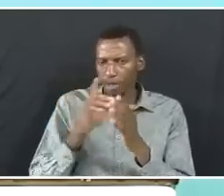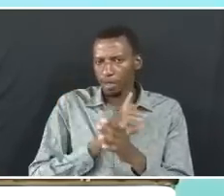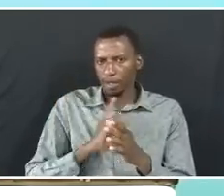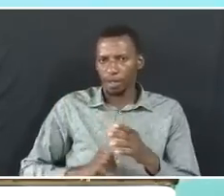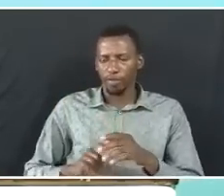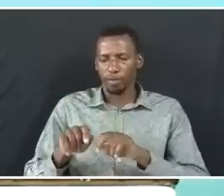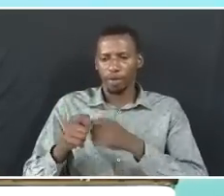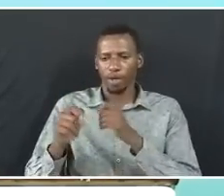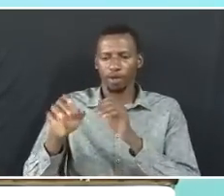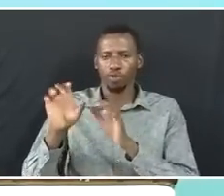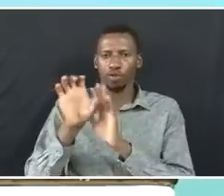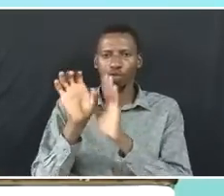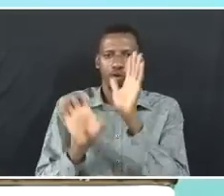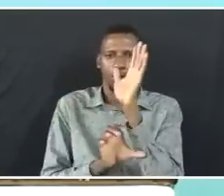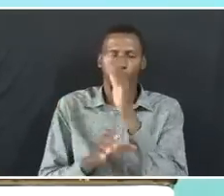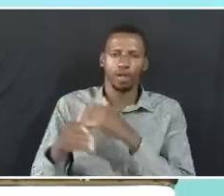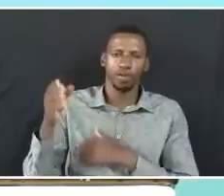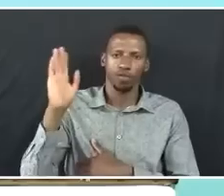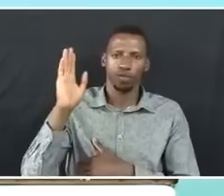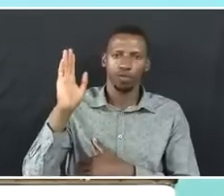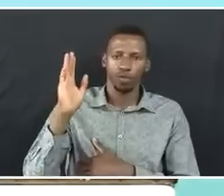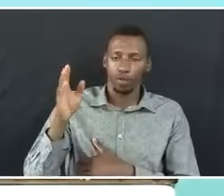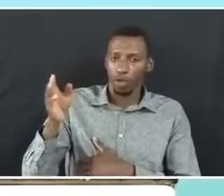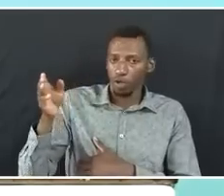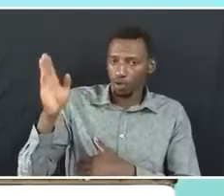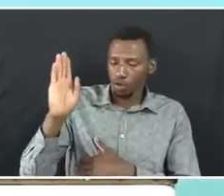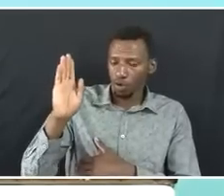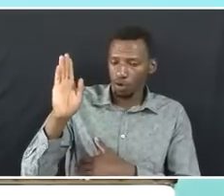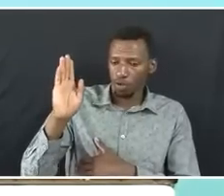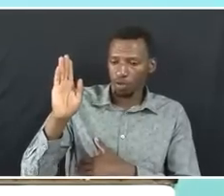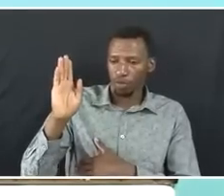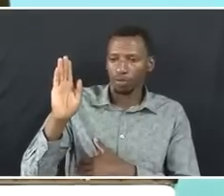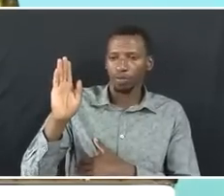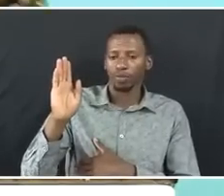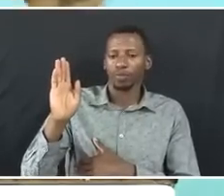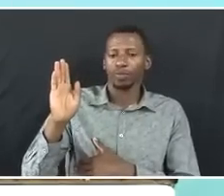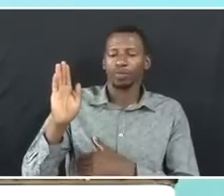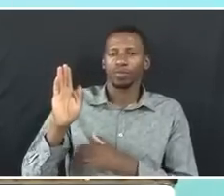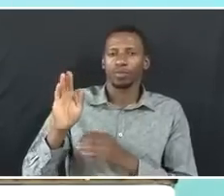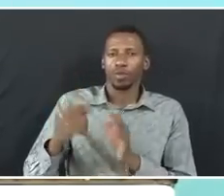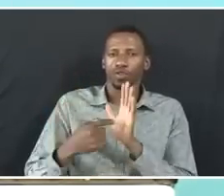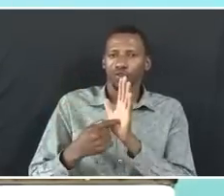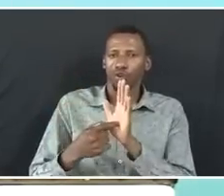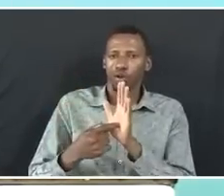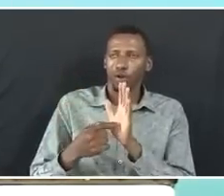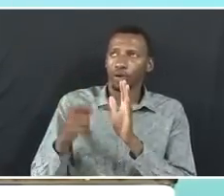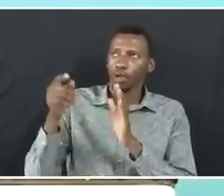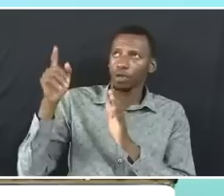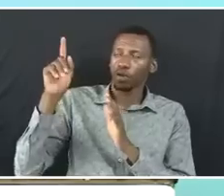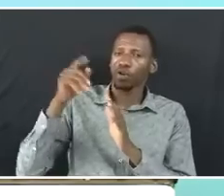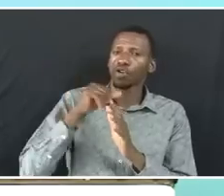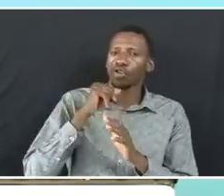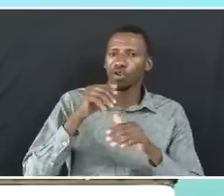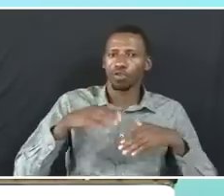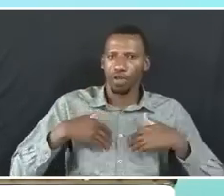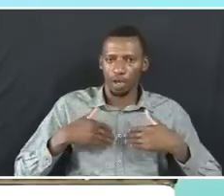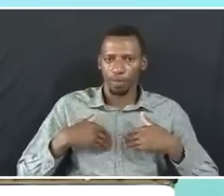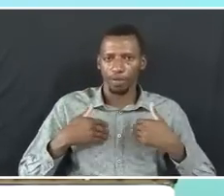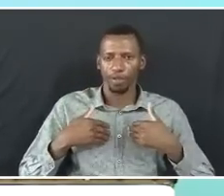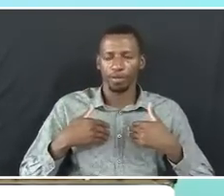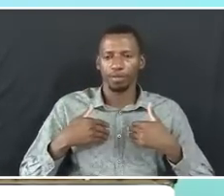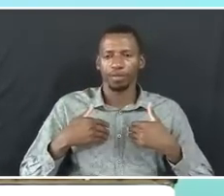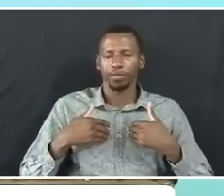God shows his displeasure at David's having a plurality of wives by visiting him